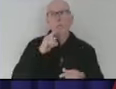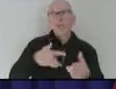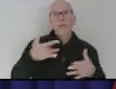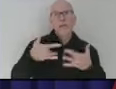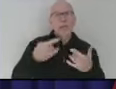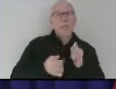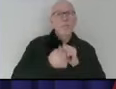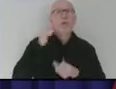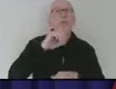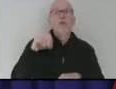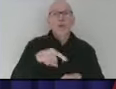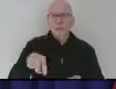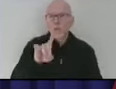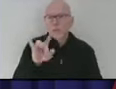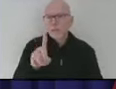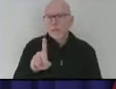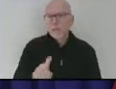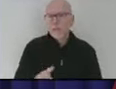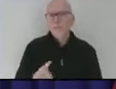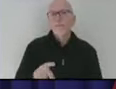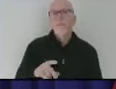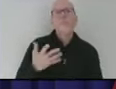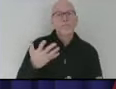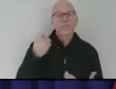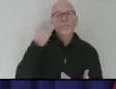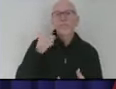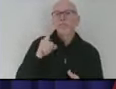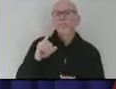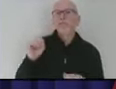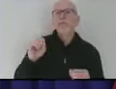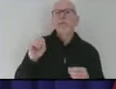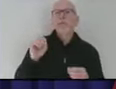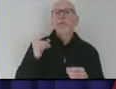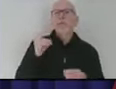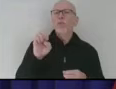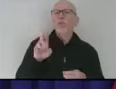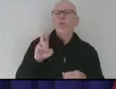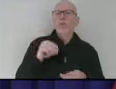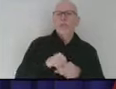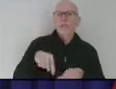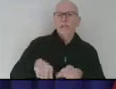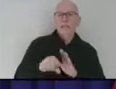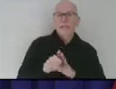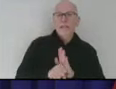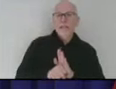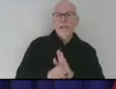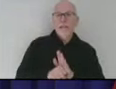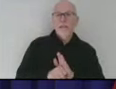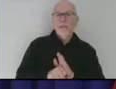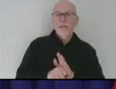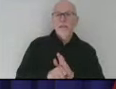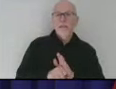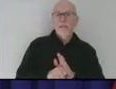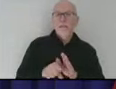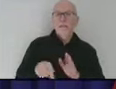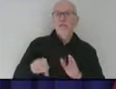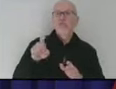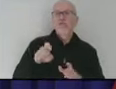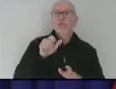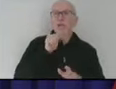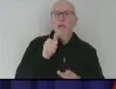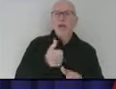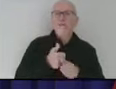that and proud of that. That being said, there is no single Hoosier in this state that is not or should not